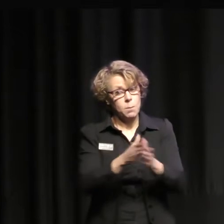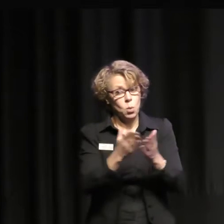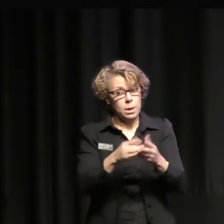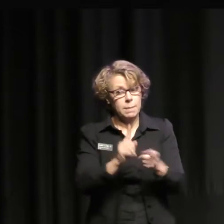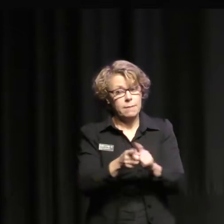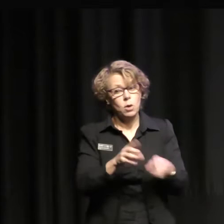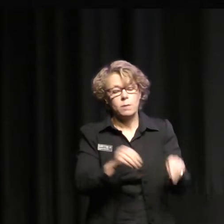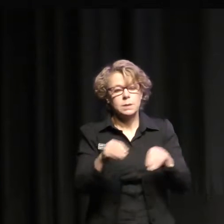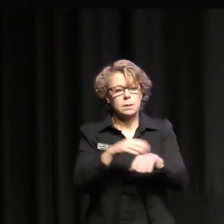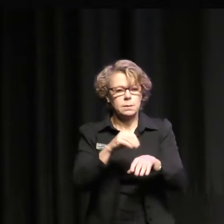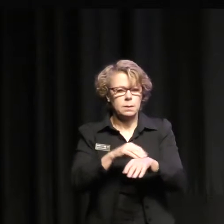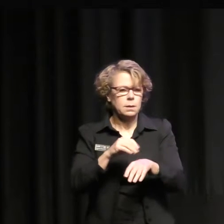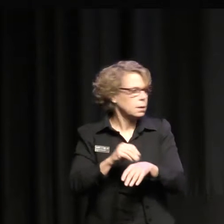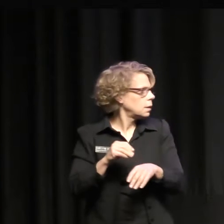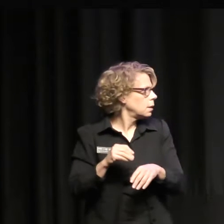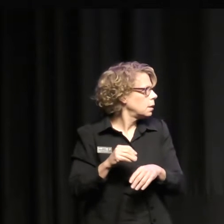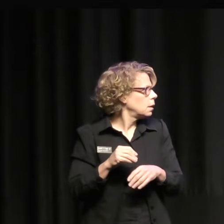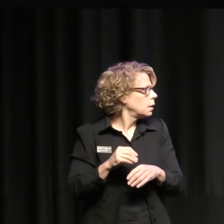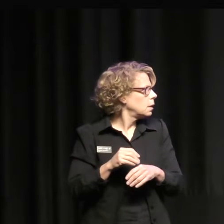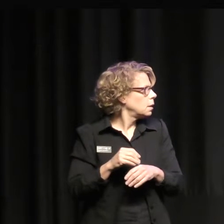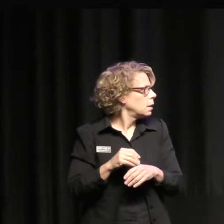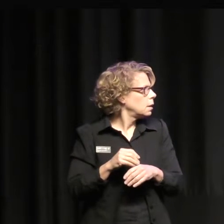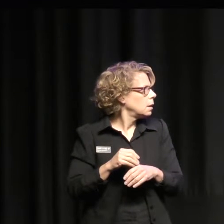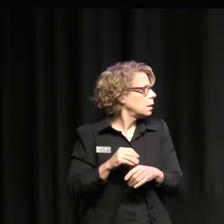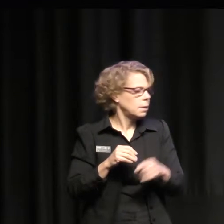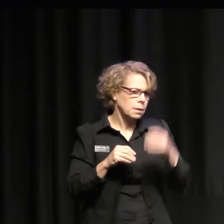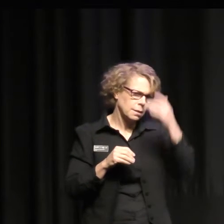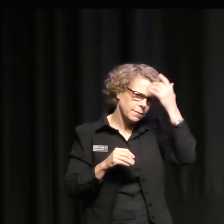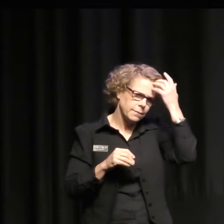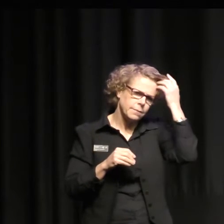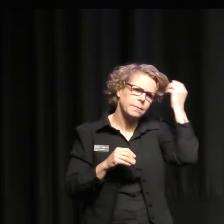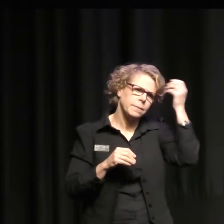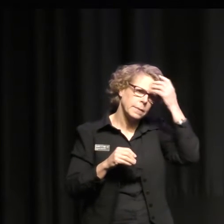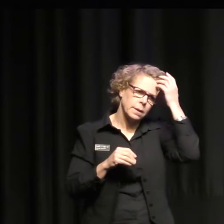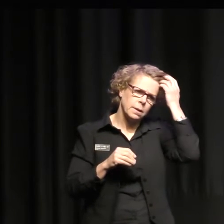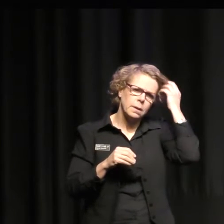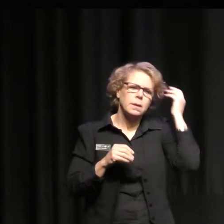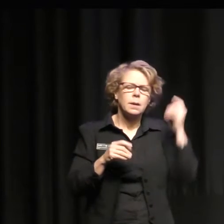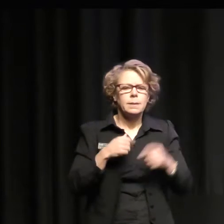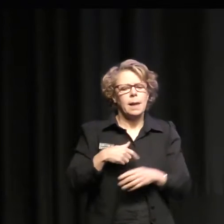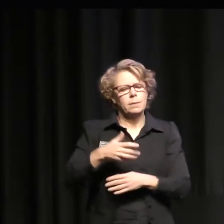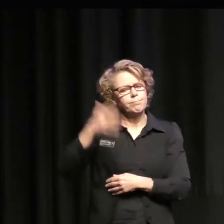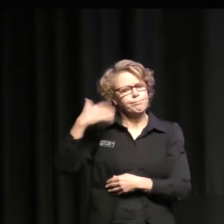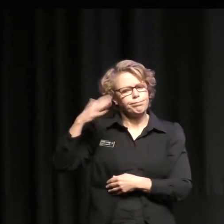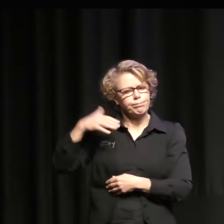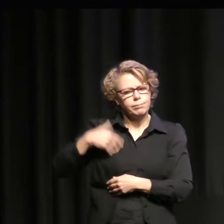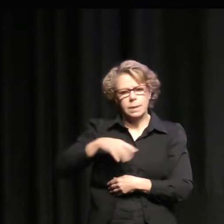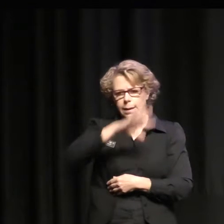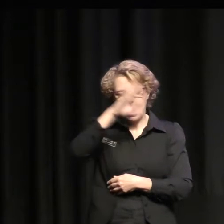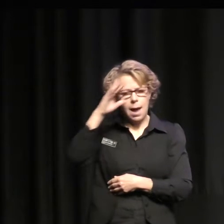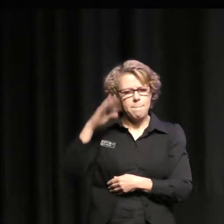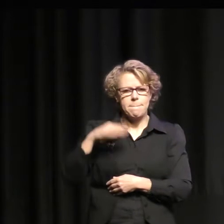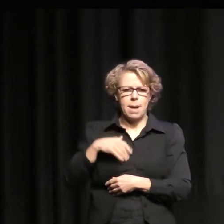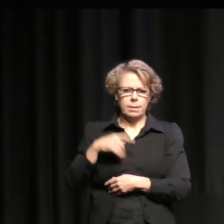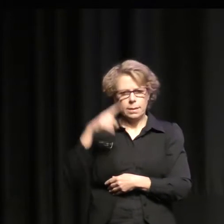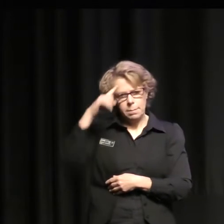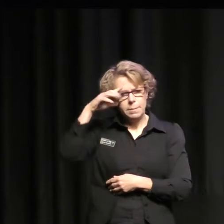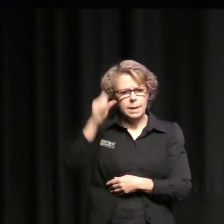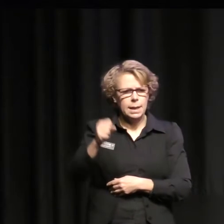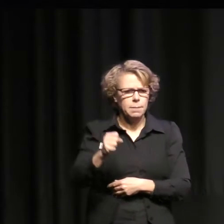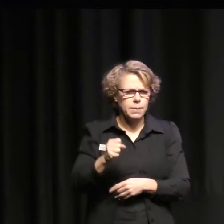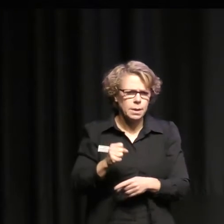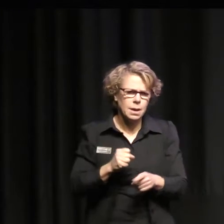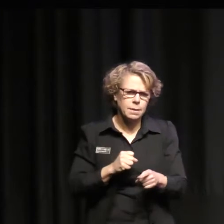was denizens. It's not an original concept, it goes back to the Middle Ages. A